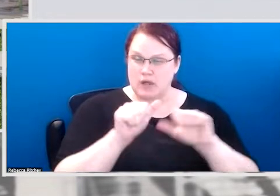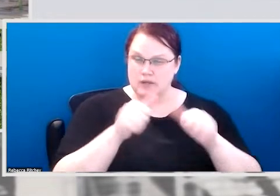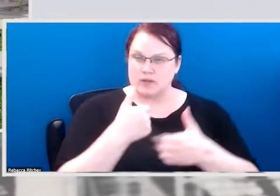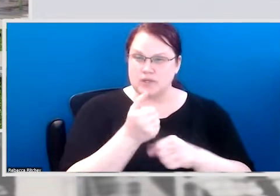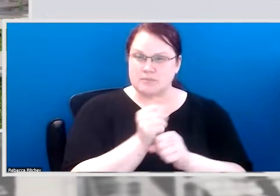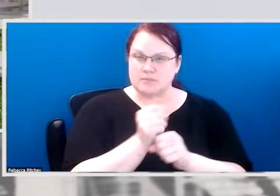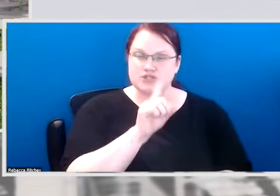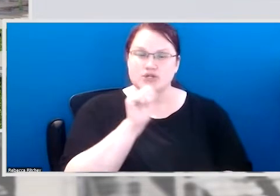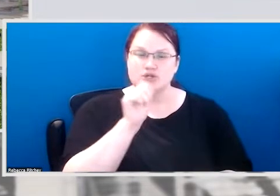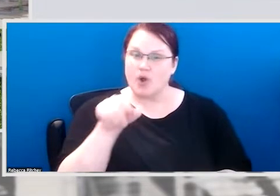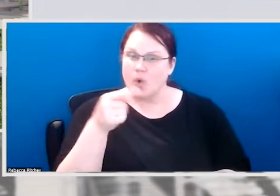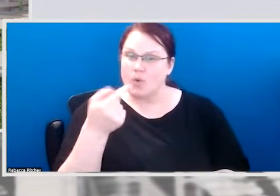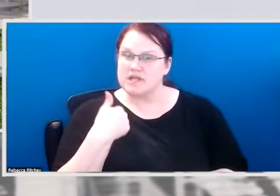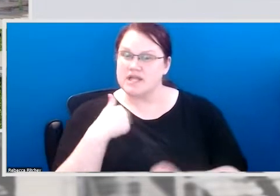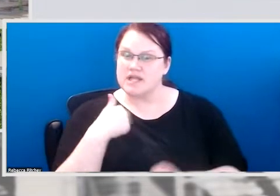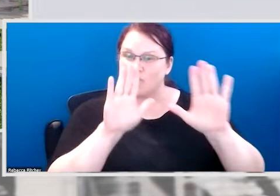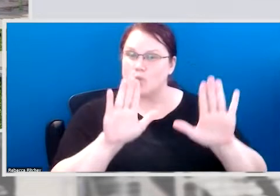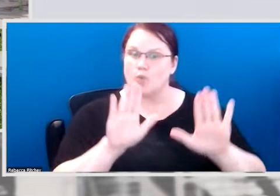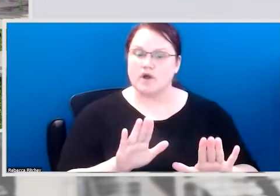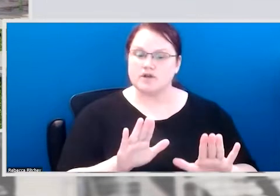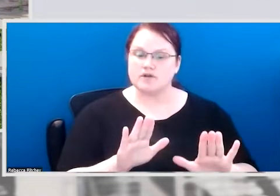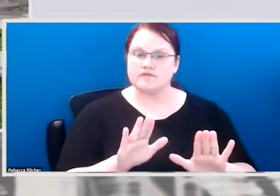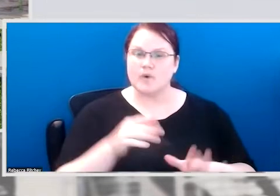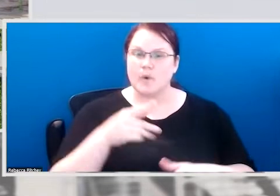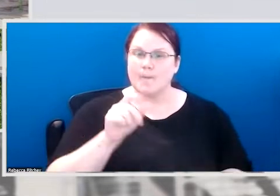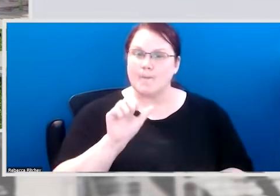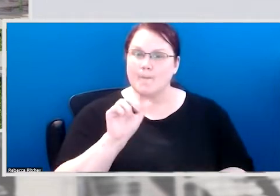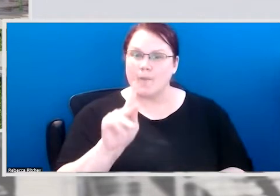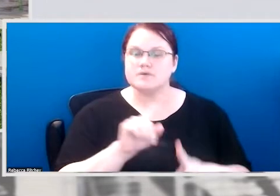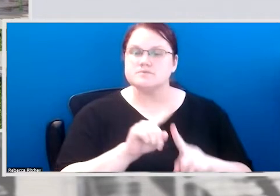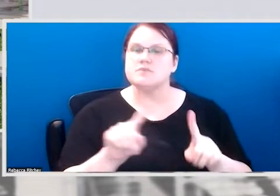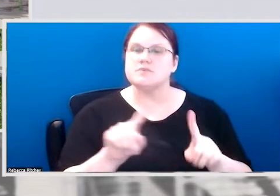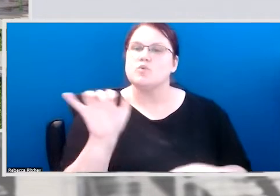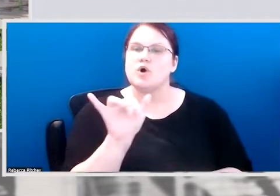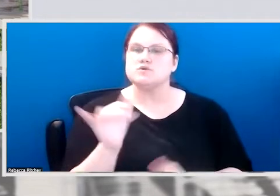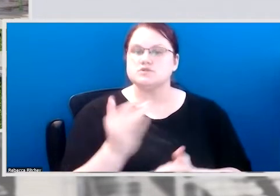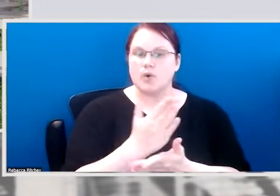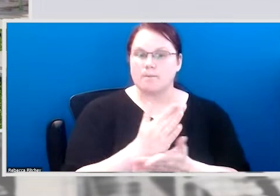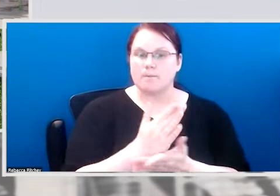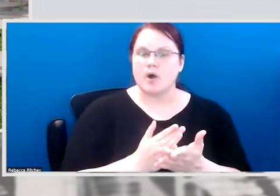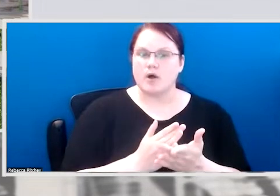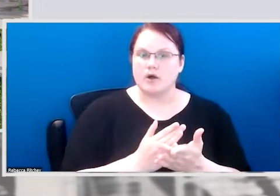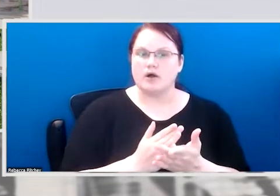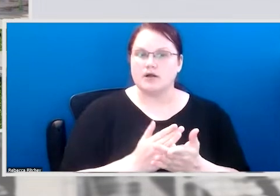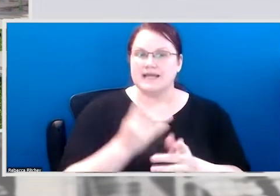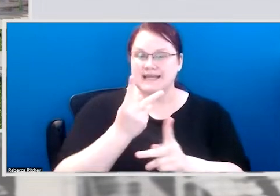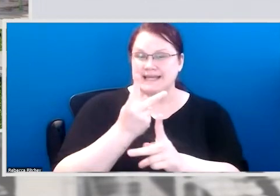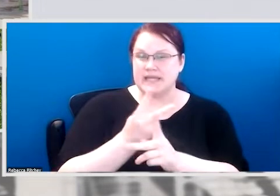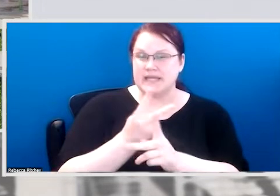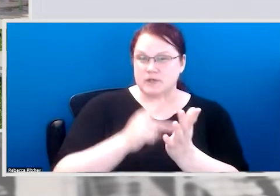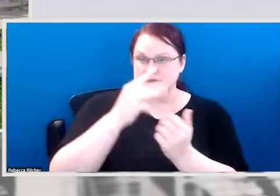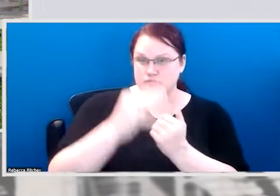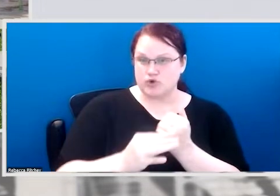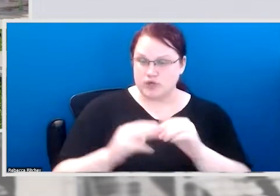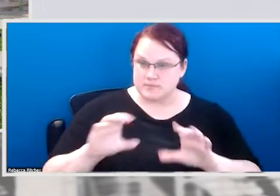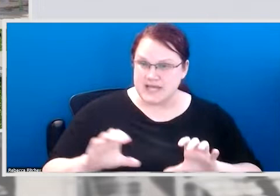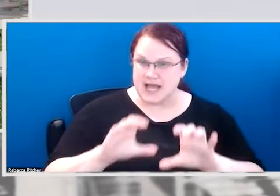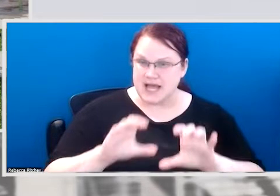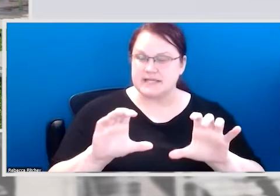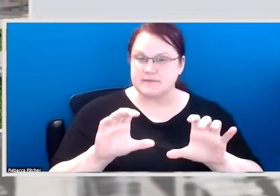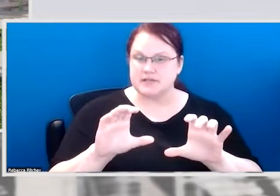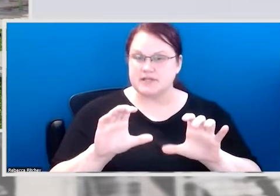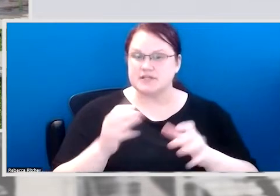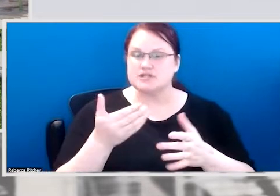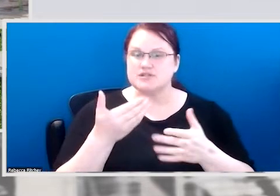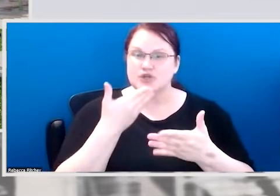that not only do we have these wonderful parks, but that we are also part of keeping the programs and activities there vibrant and